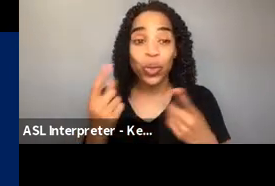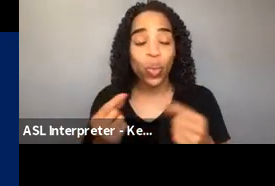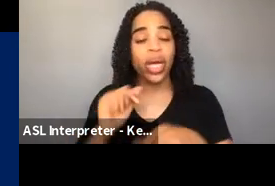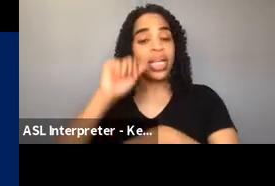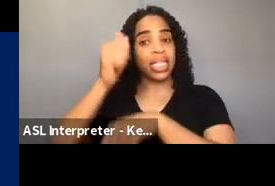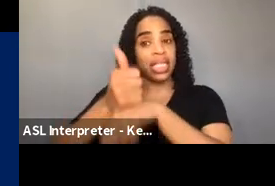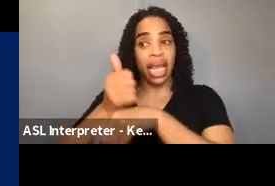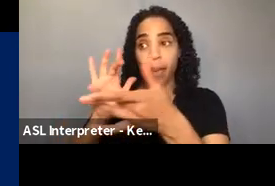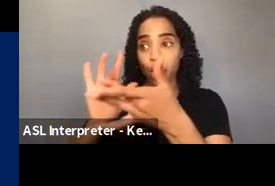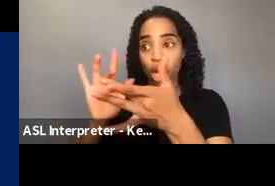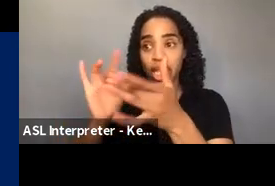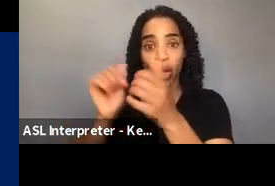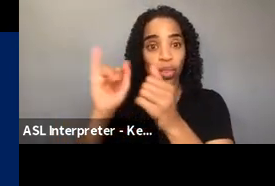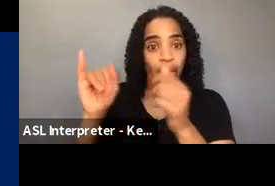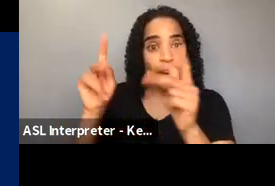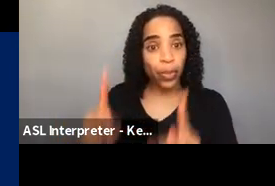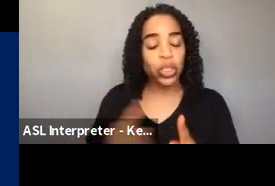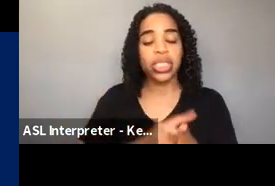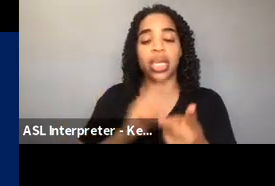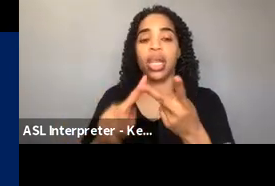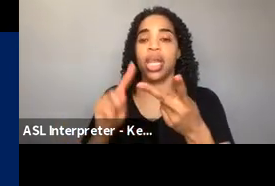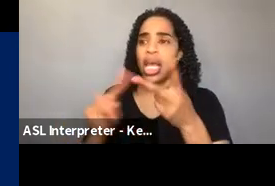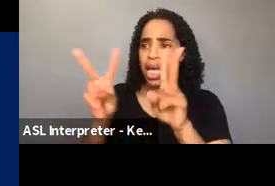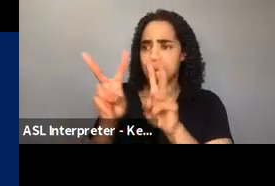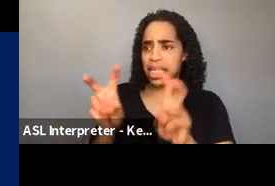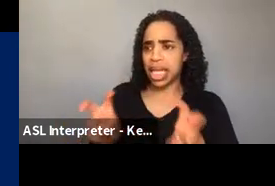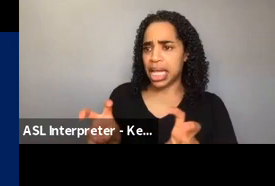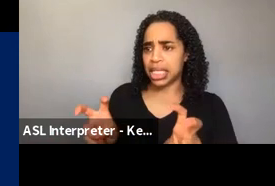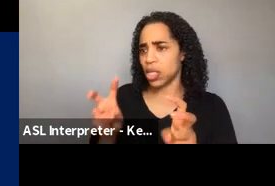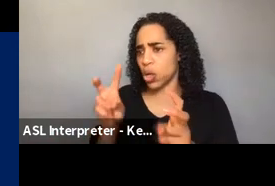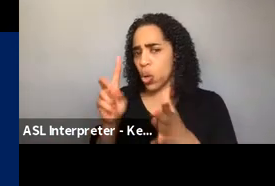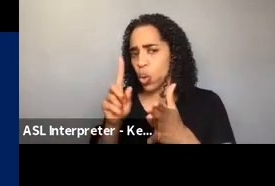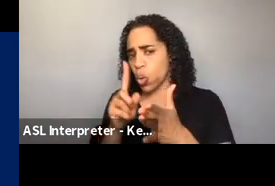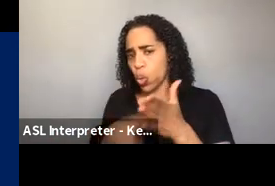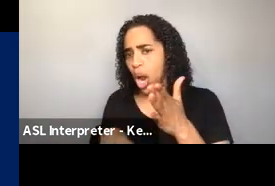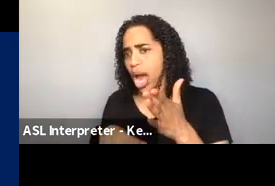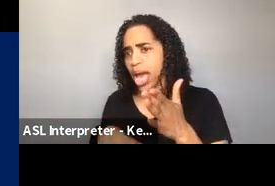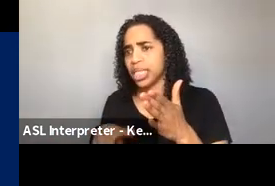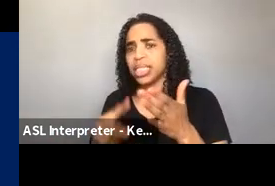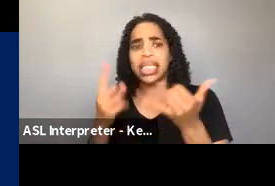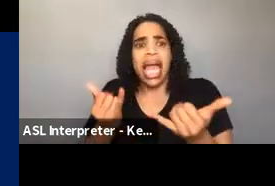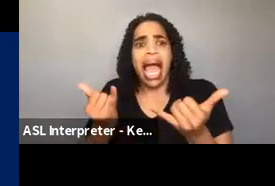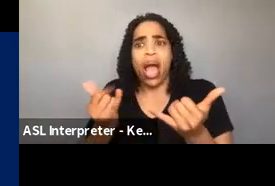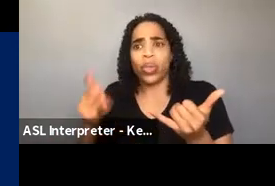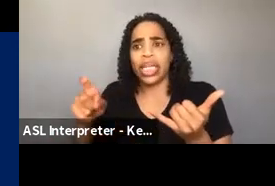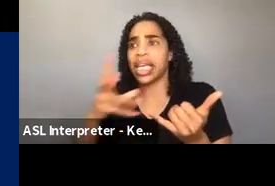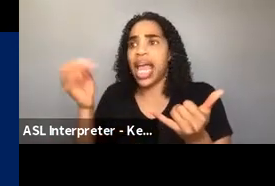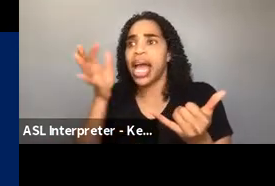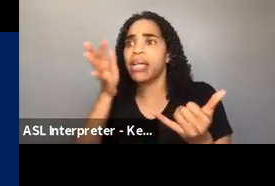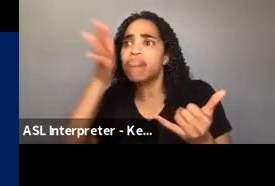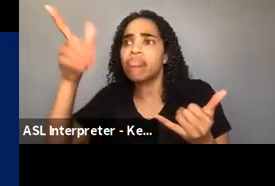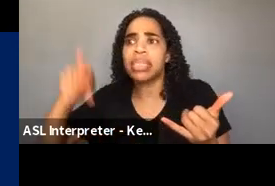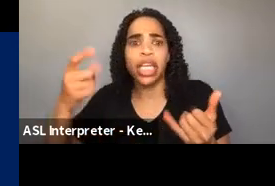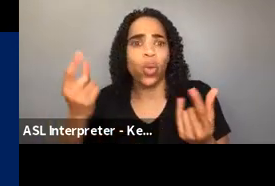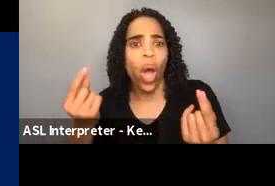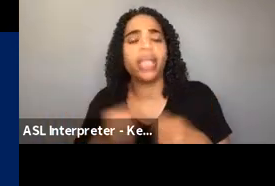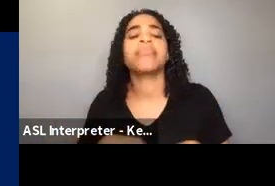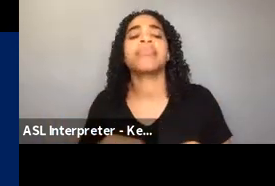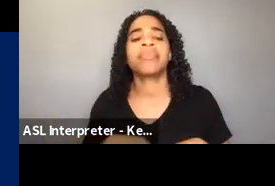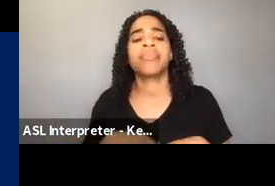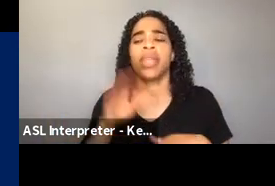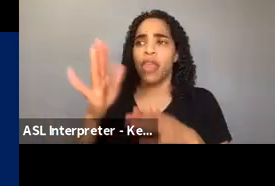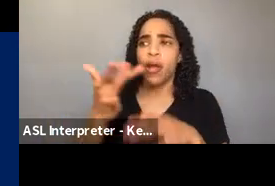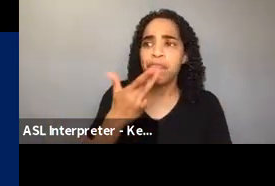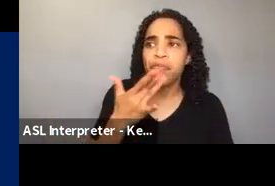with the individual, assessing the individual's long and short-term needs and preferences,